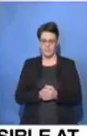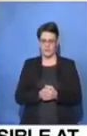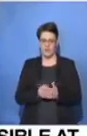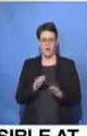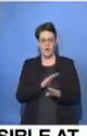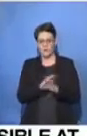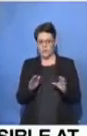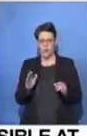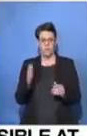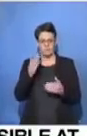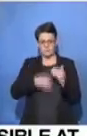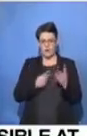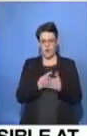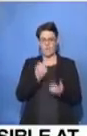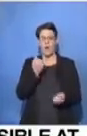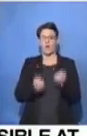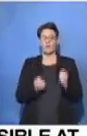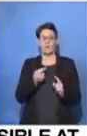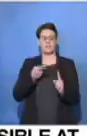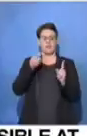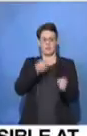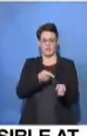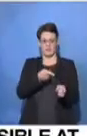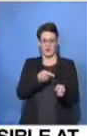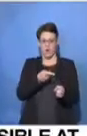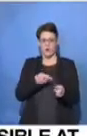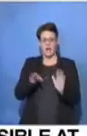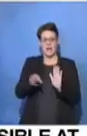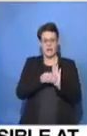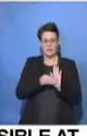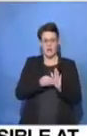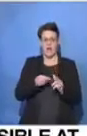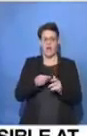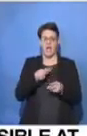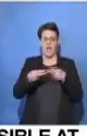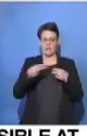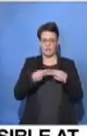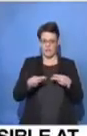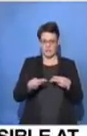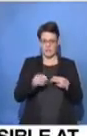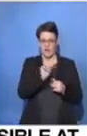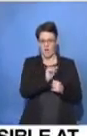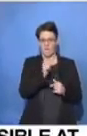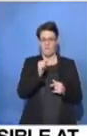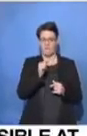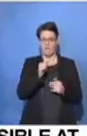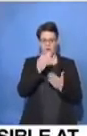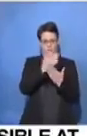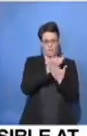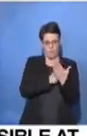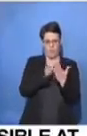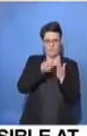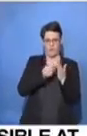Incomplete compliance with court directive on the capturing of physical addresses on the voters' roll.